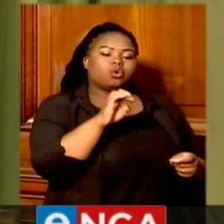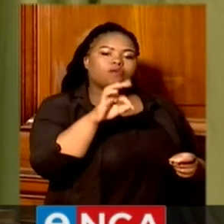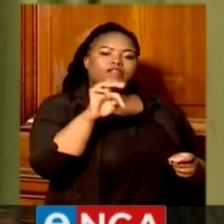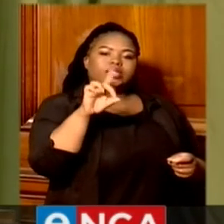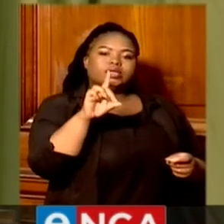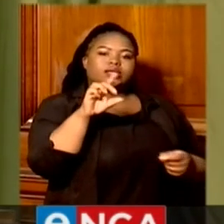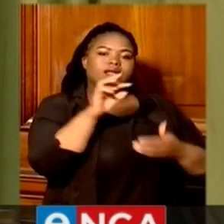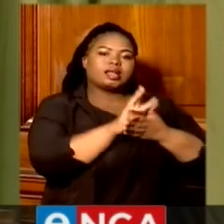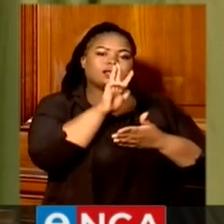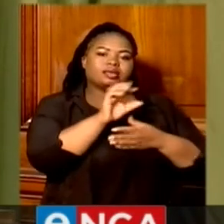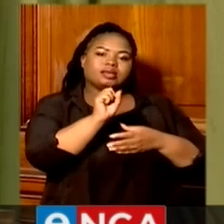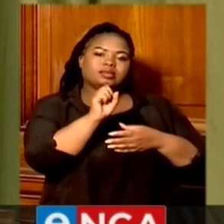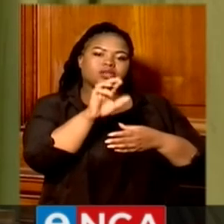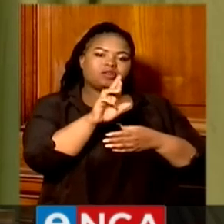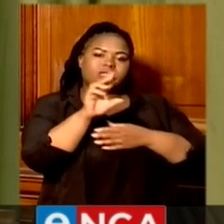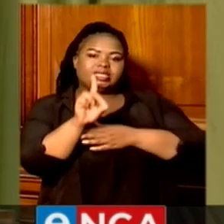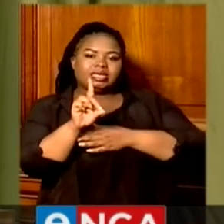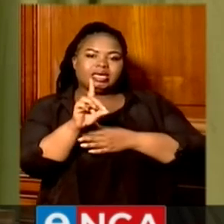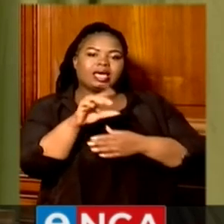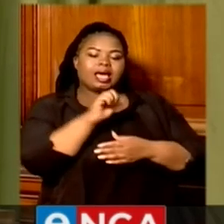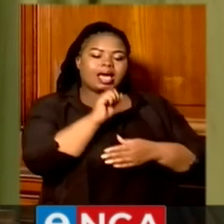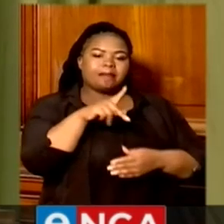COVID-19 SRD